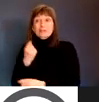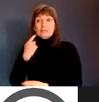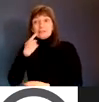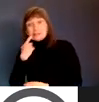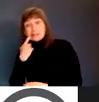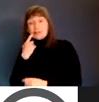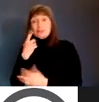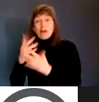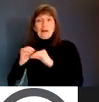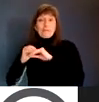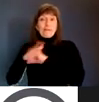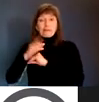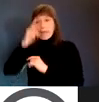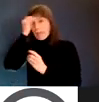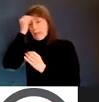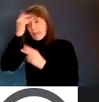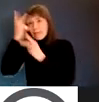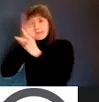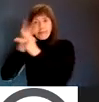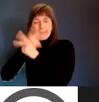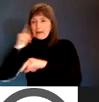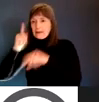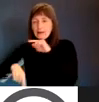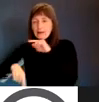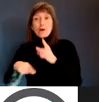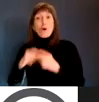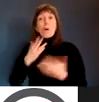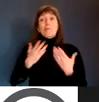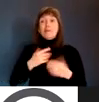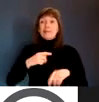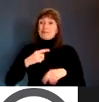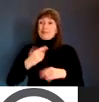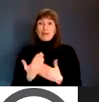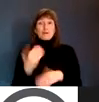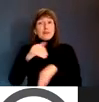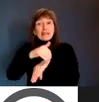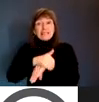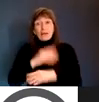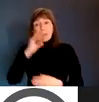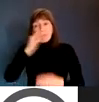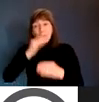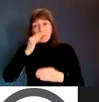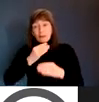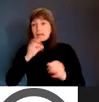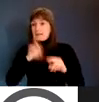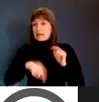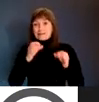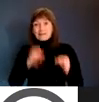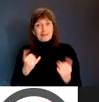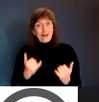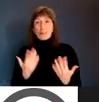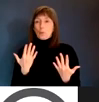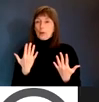or even a lack of sleep, for example. So there are a number of, I would say, temporary factors that could impact a